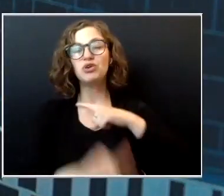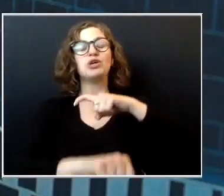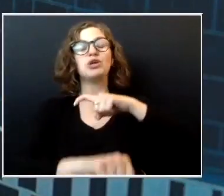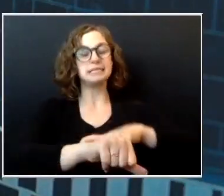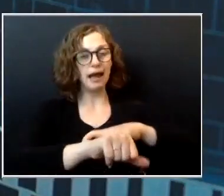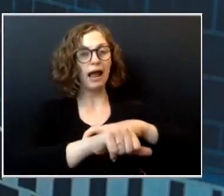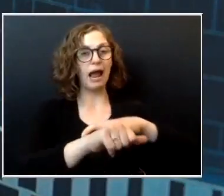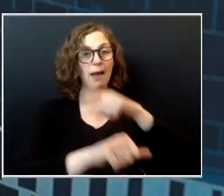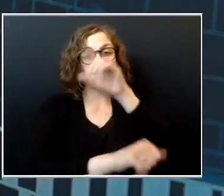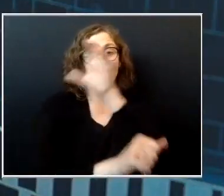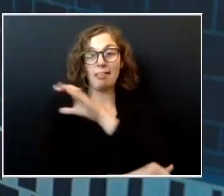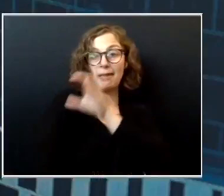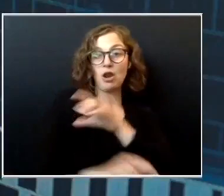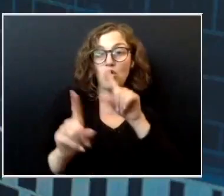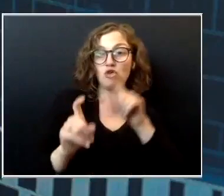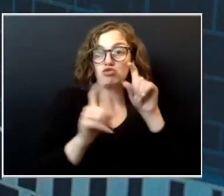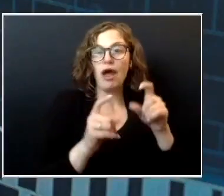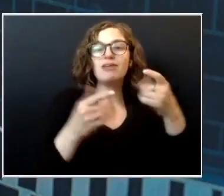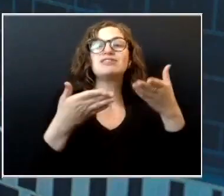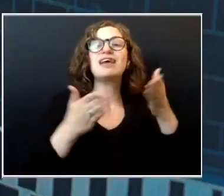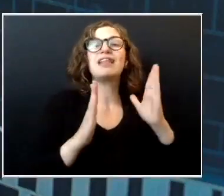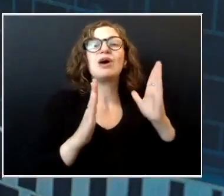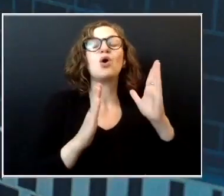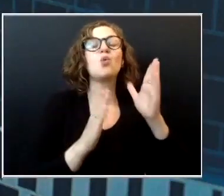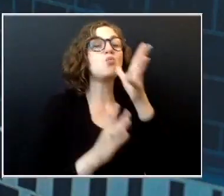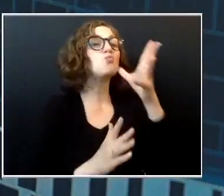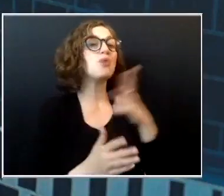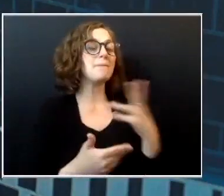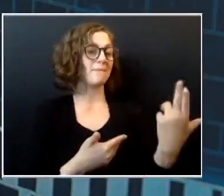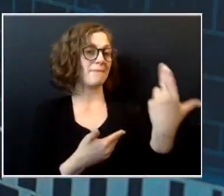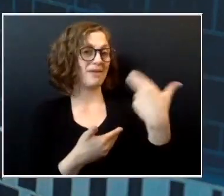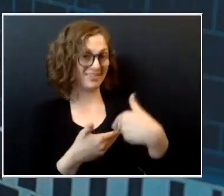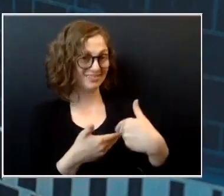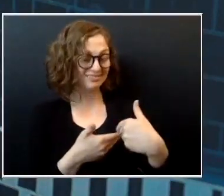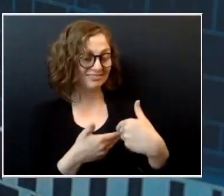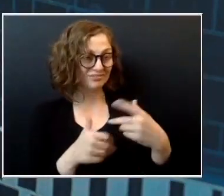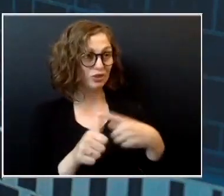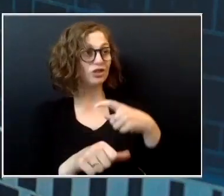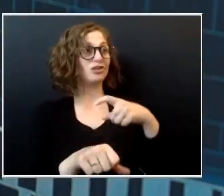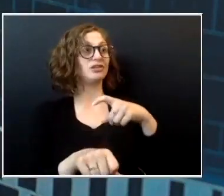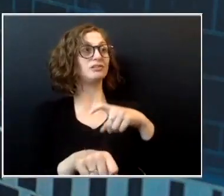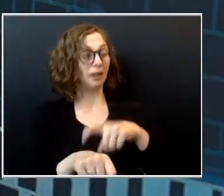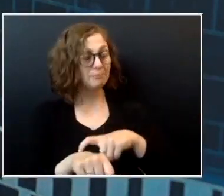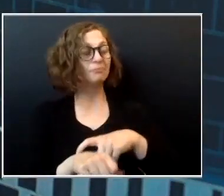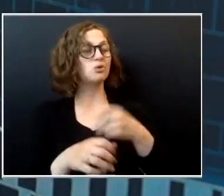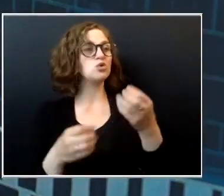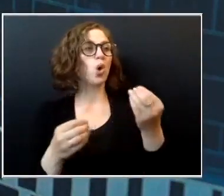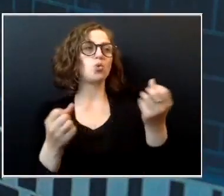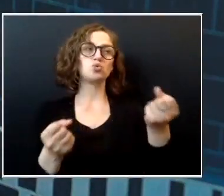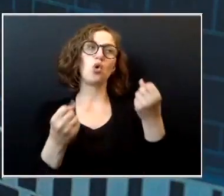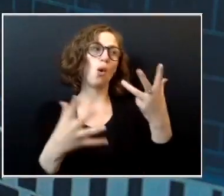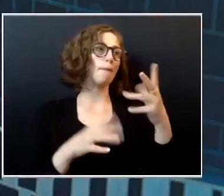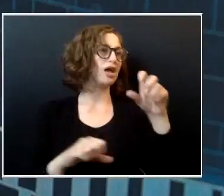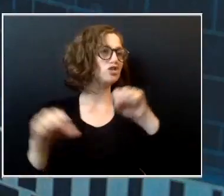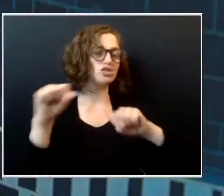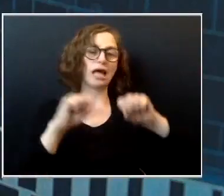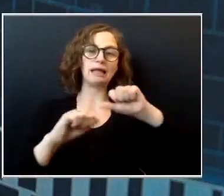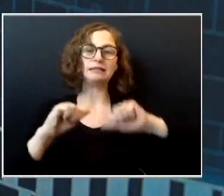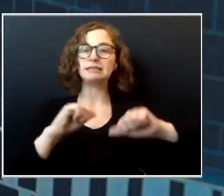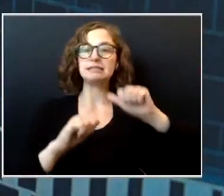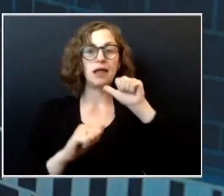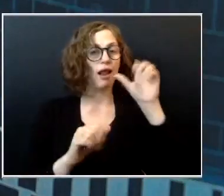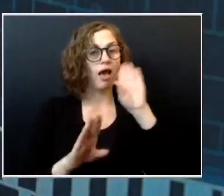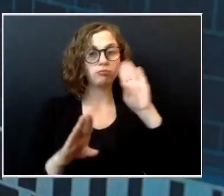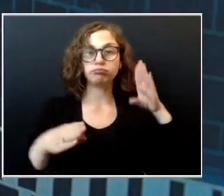ago. So a lot of this work that's been completed is not done in women. And so a lot of the way that medical textbooks are written